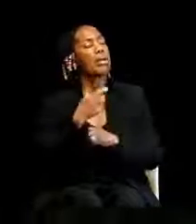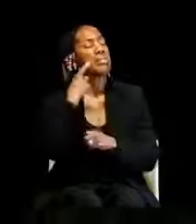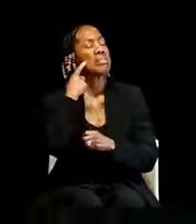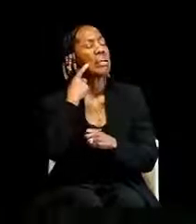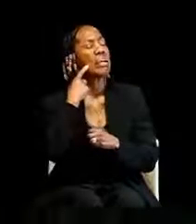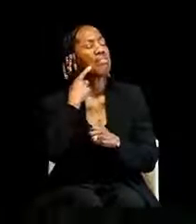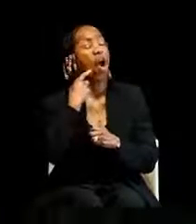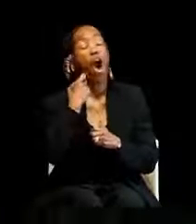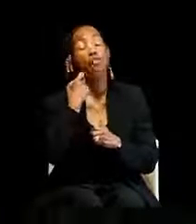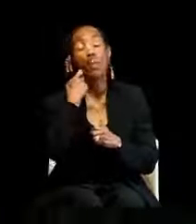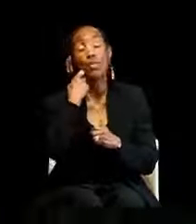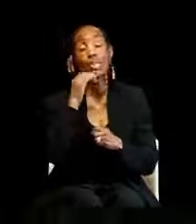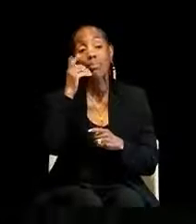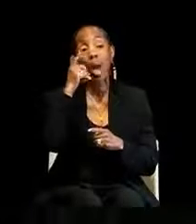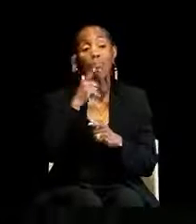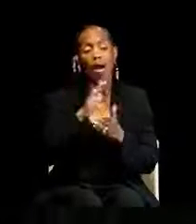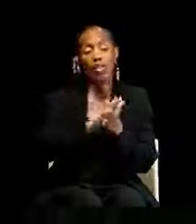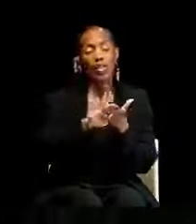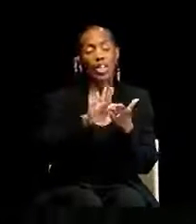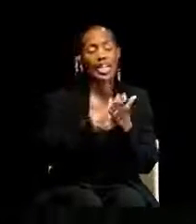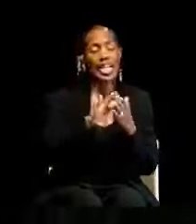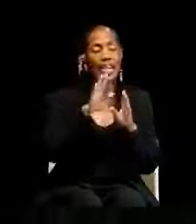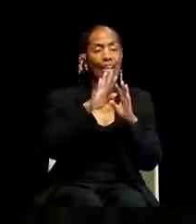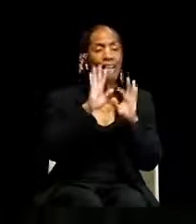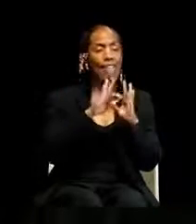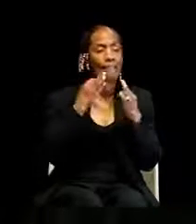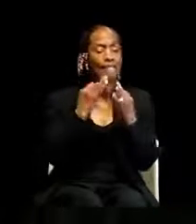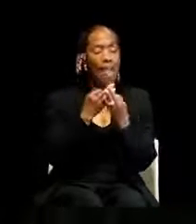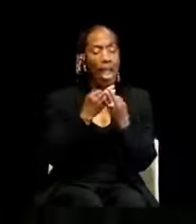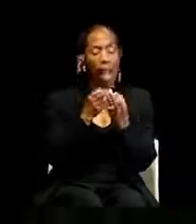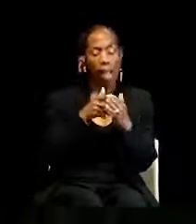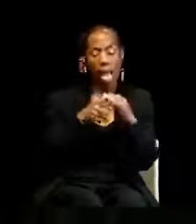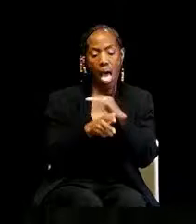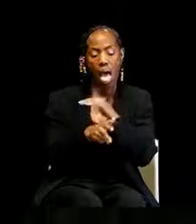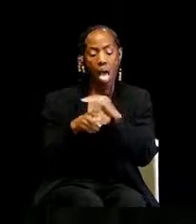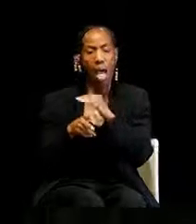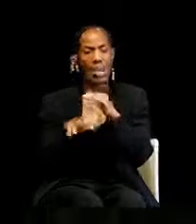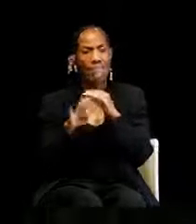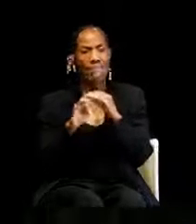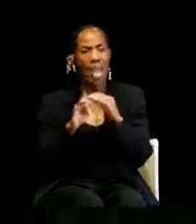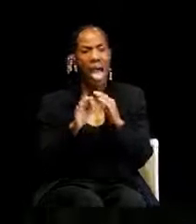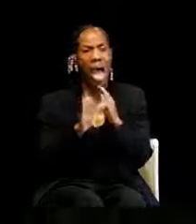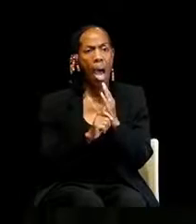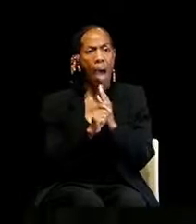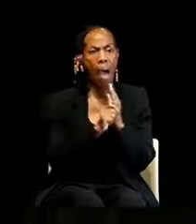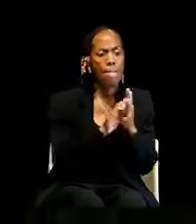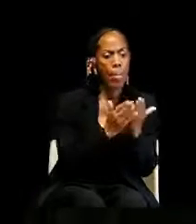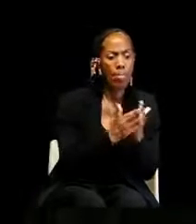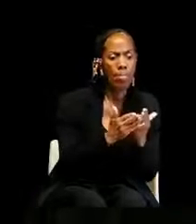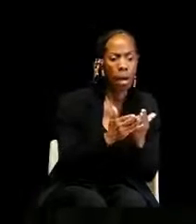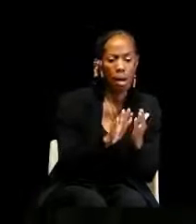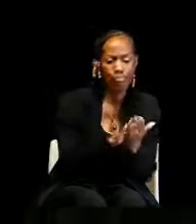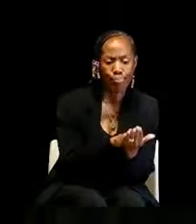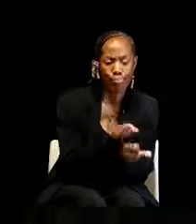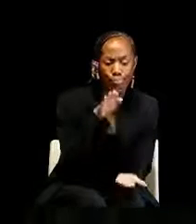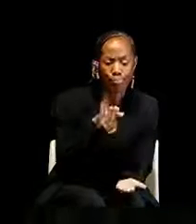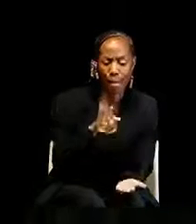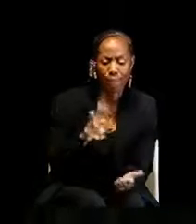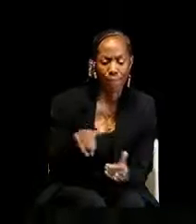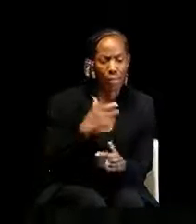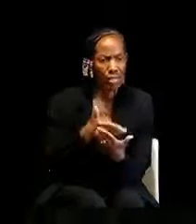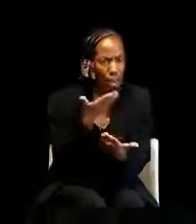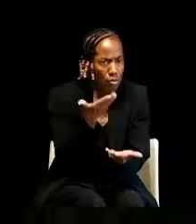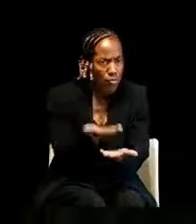my family's garage and he found a bunch of old composition books. So when we first came to the US,